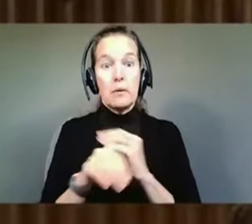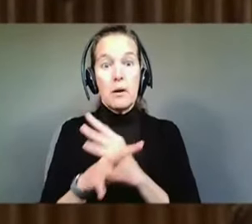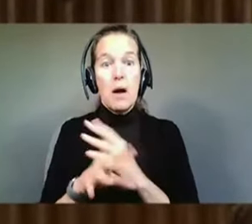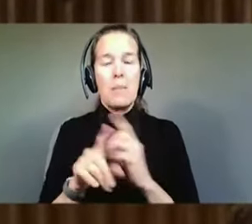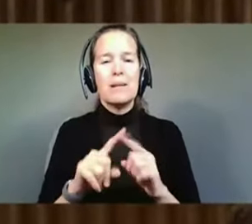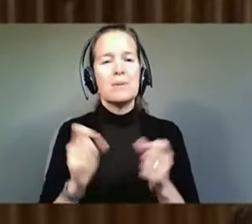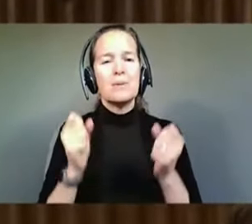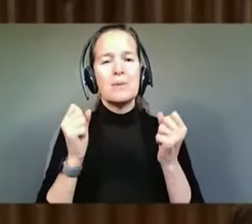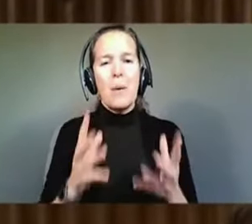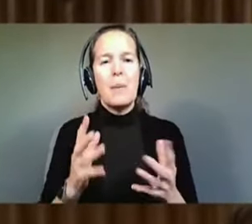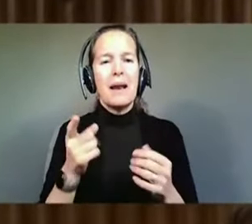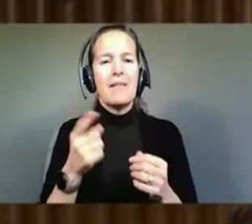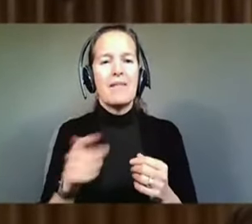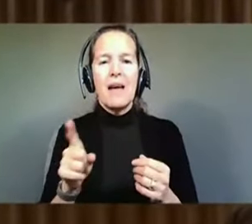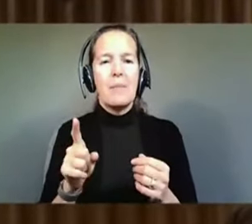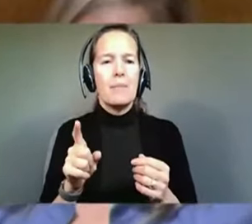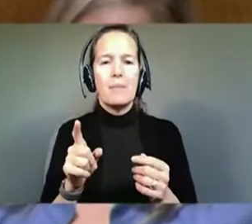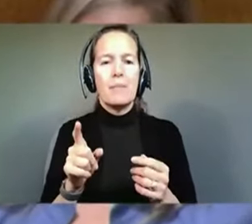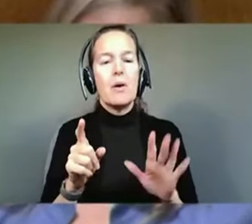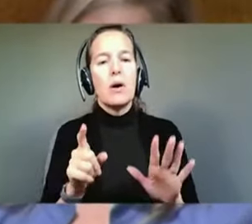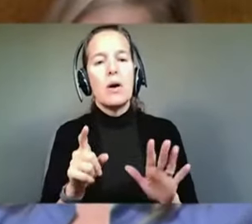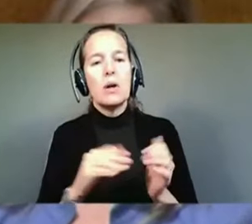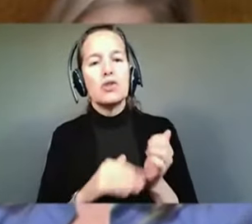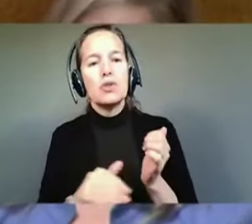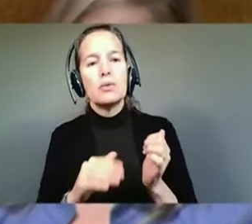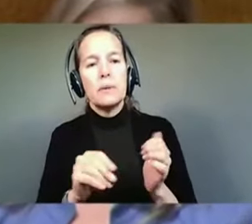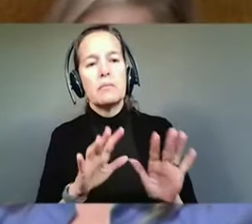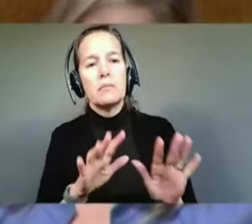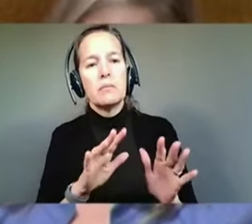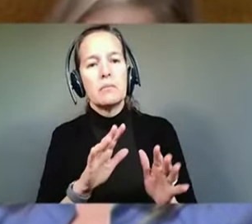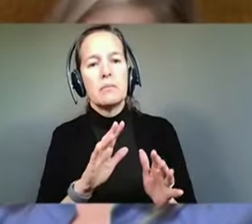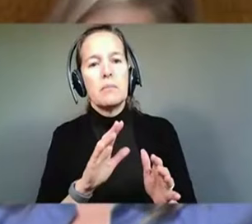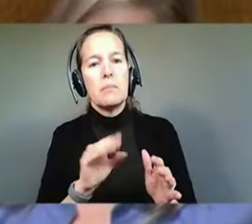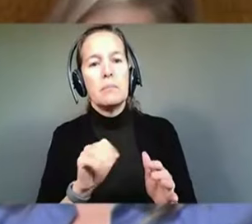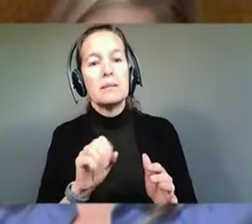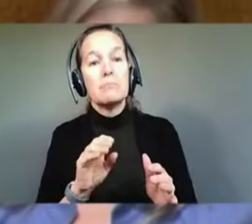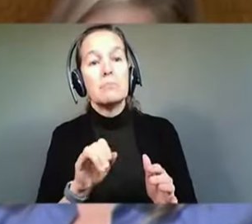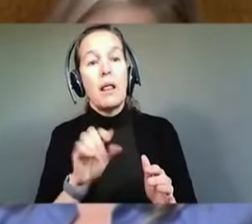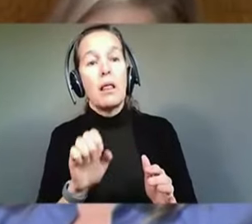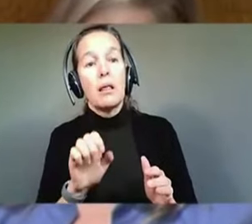practices. Ms. Beal, your experience?